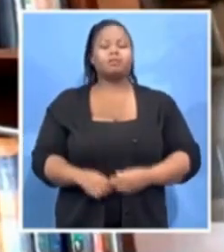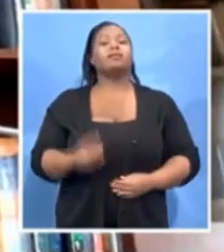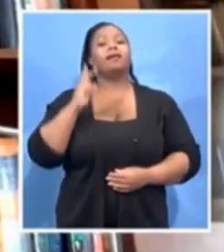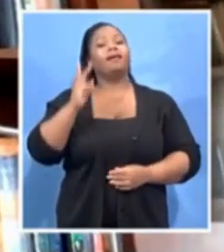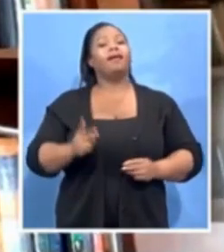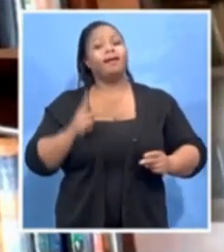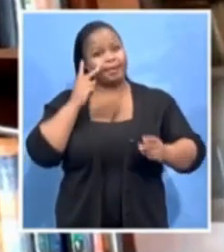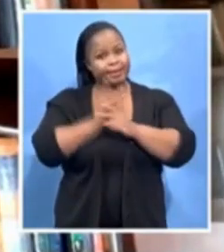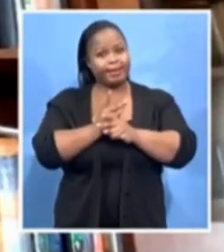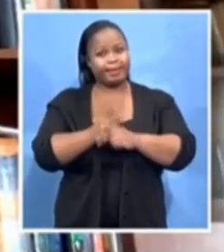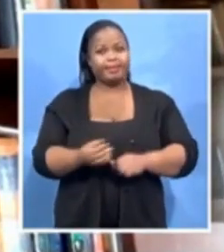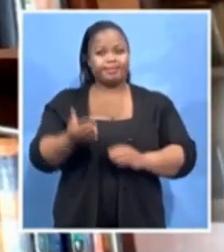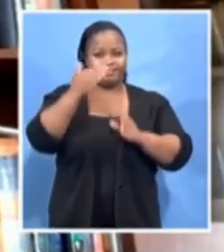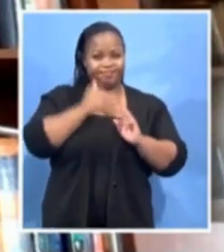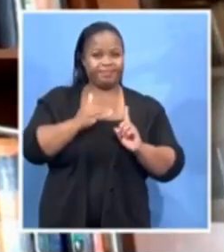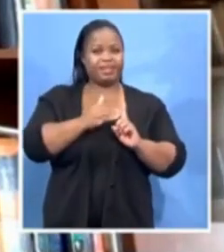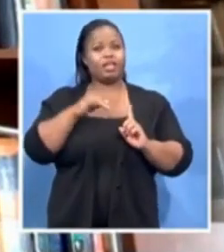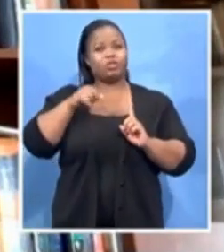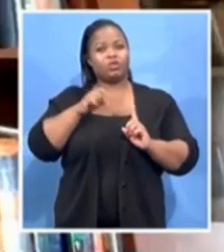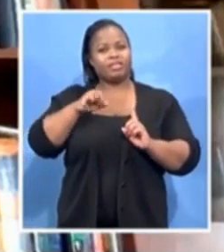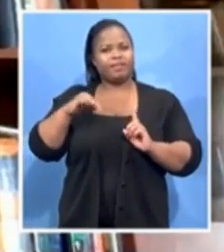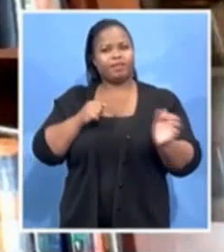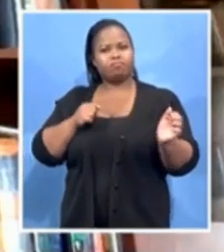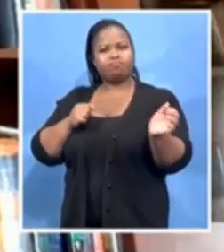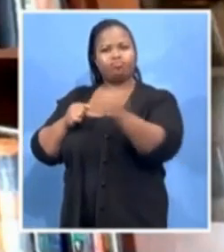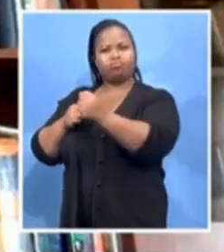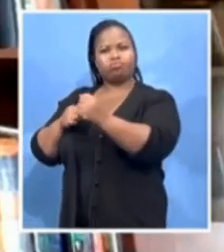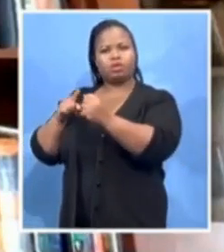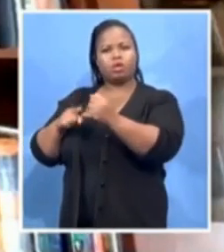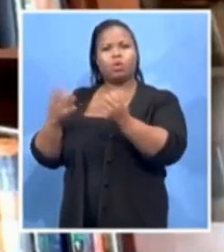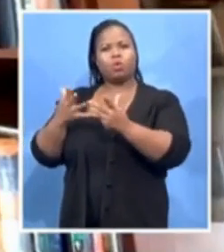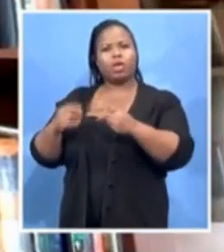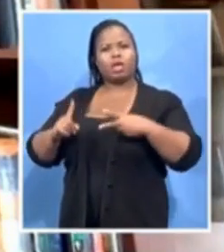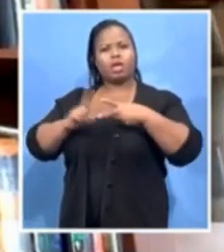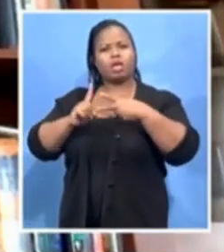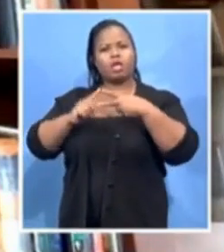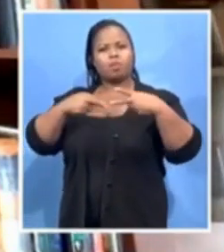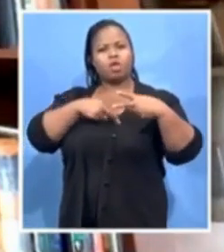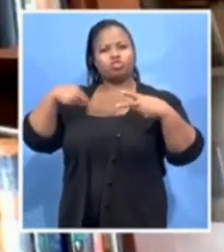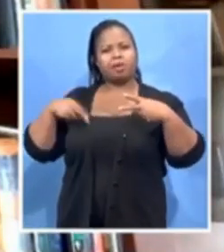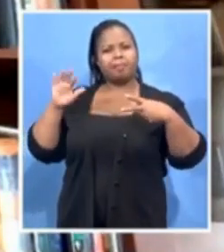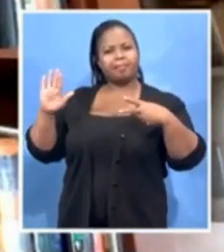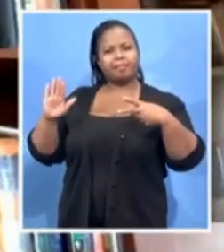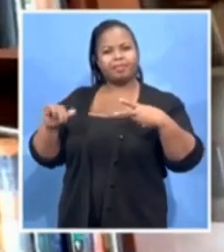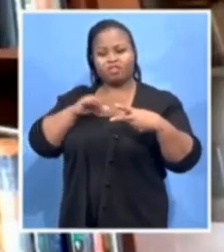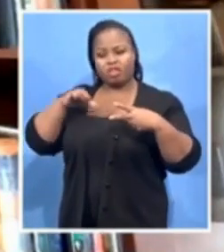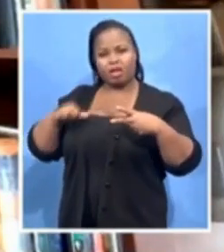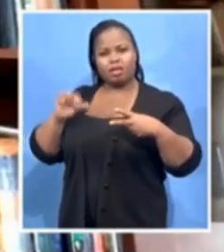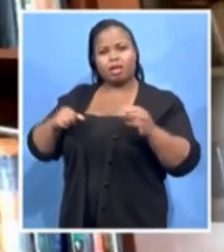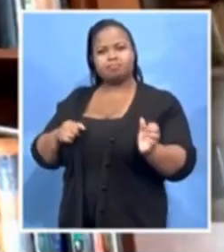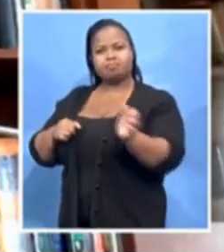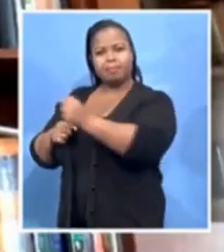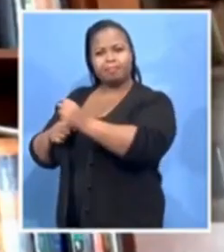been recruited by the Belgians. Mobutu Sese Seko has been recruited by the Belgians. And